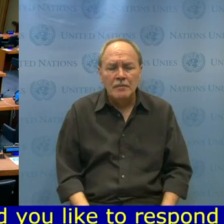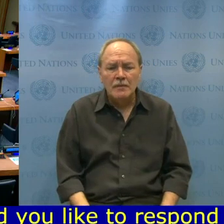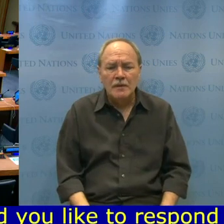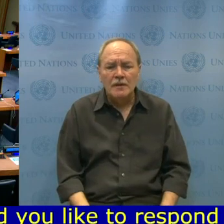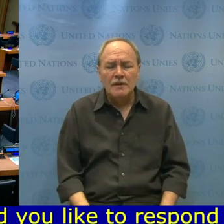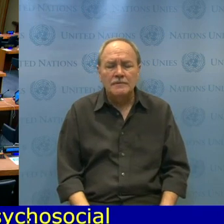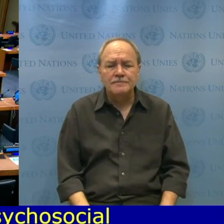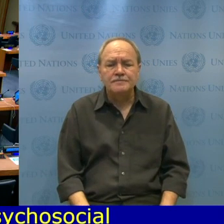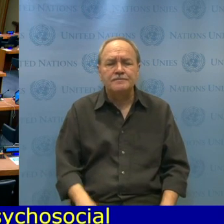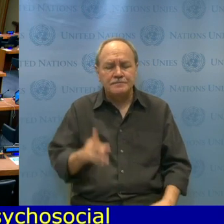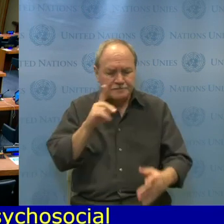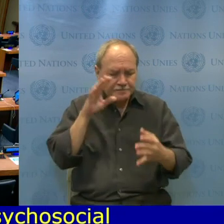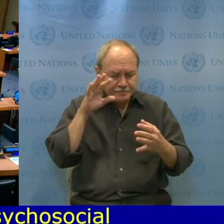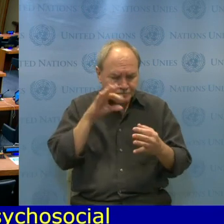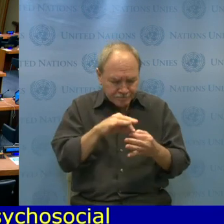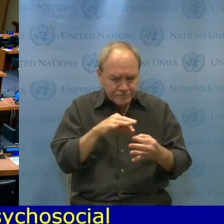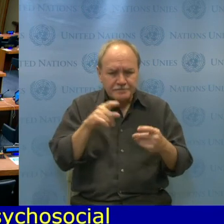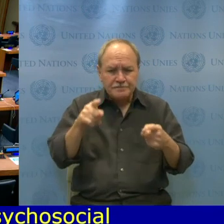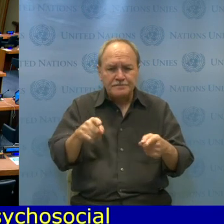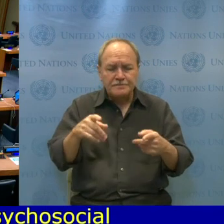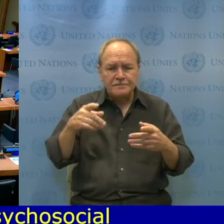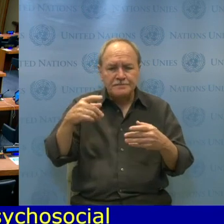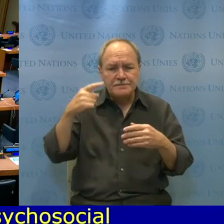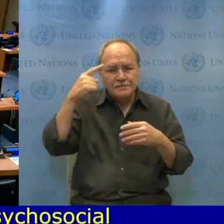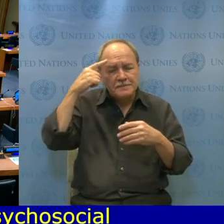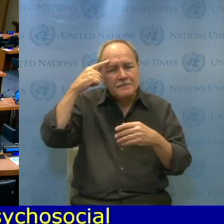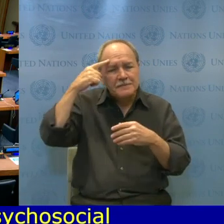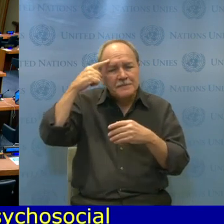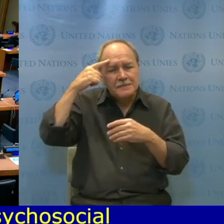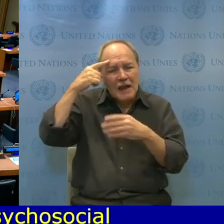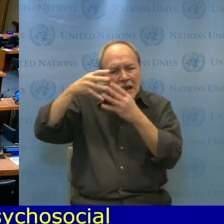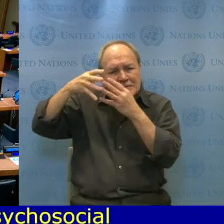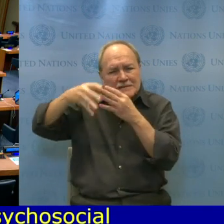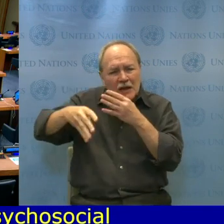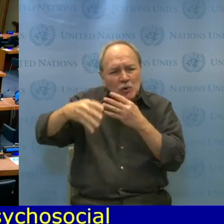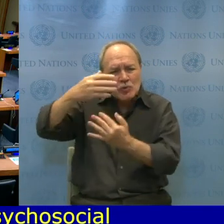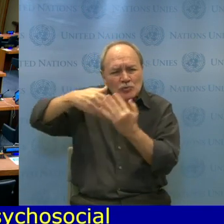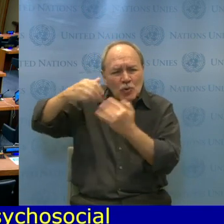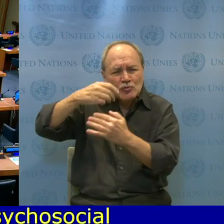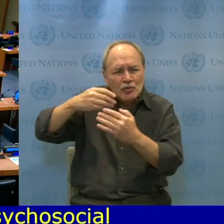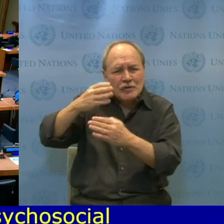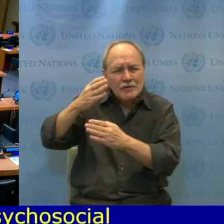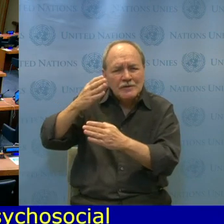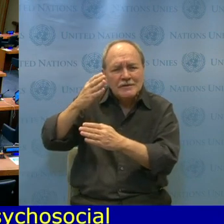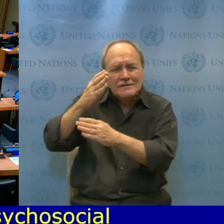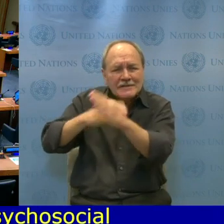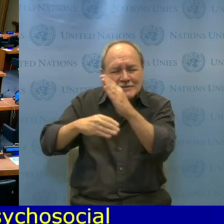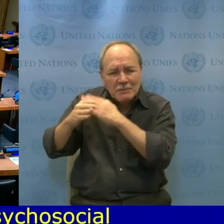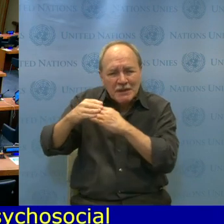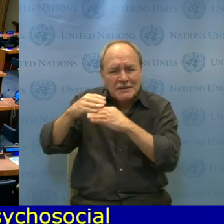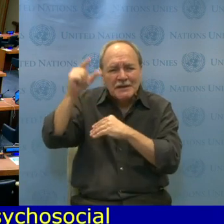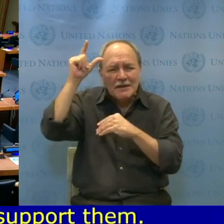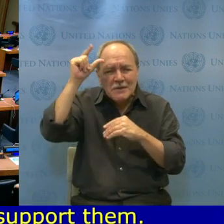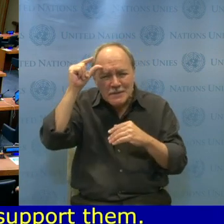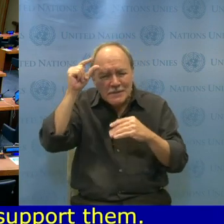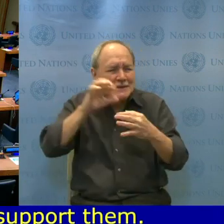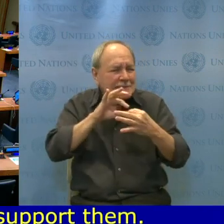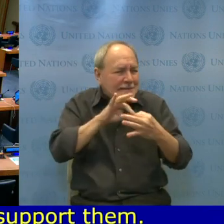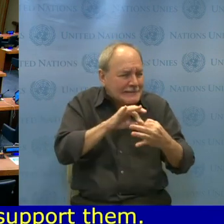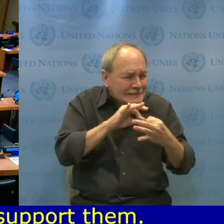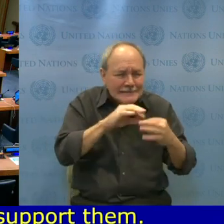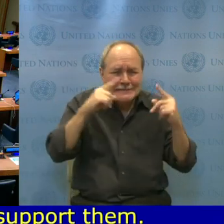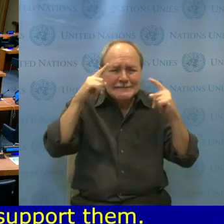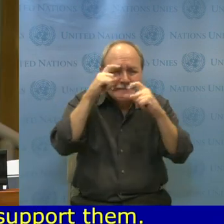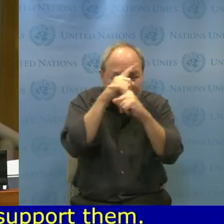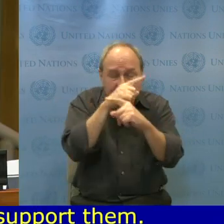About the condition of persons with psychosocial disability in prisons, this is actually a very crucial